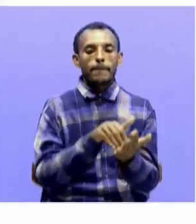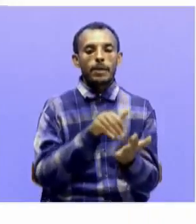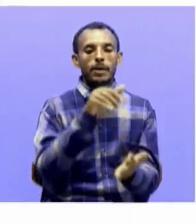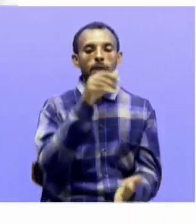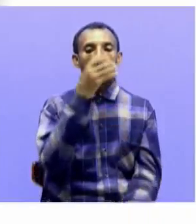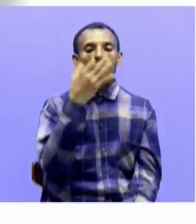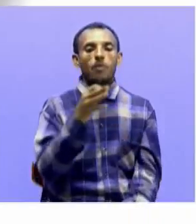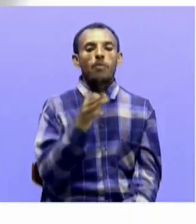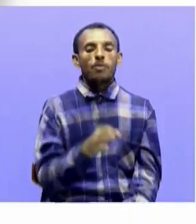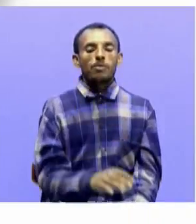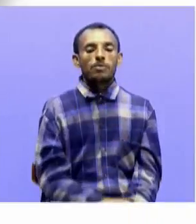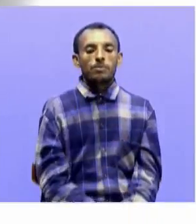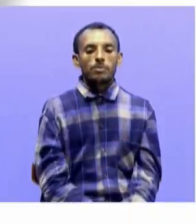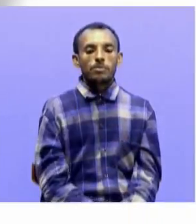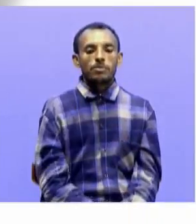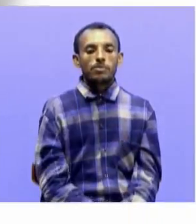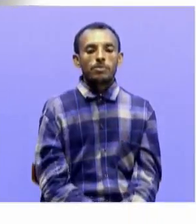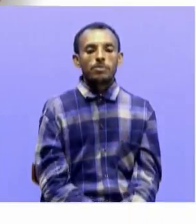the